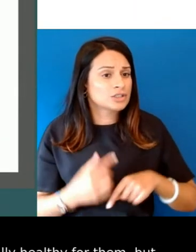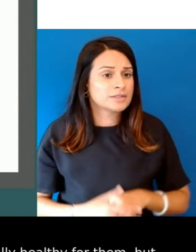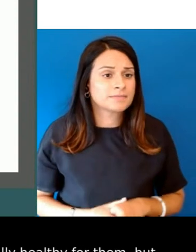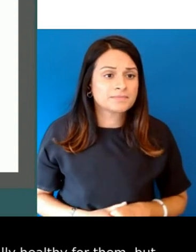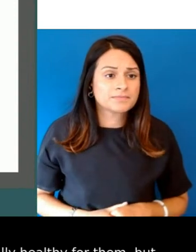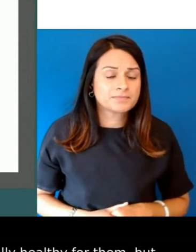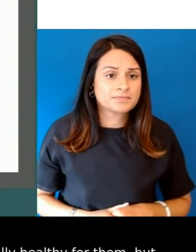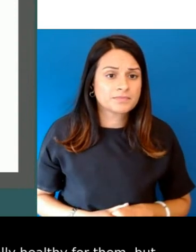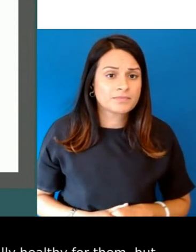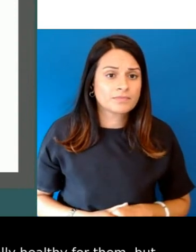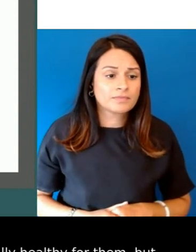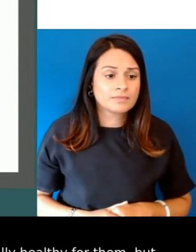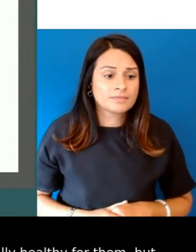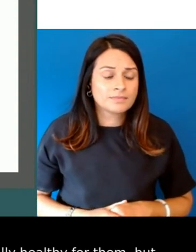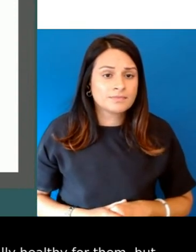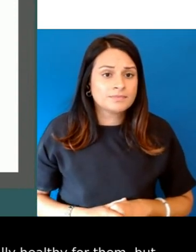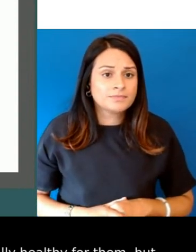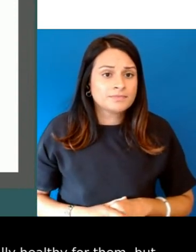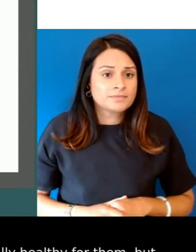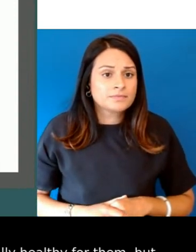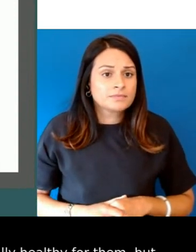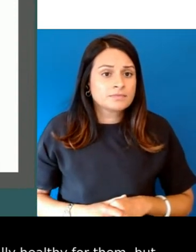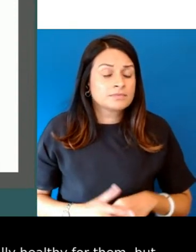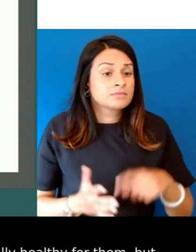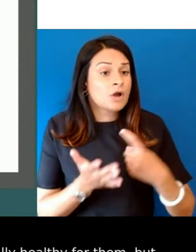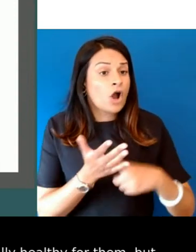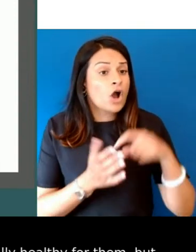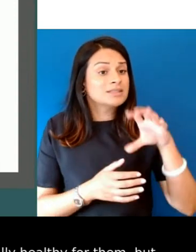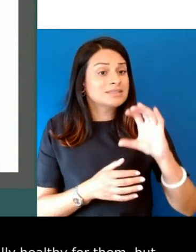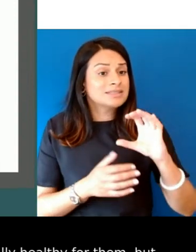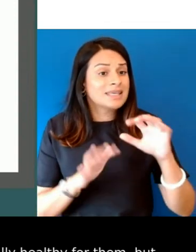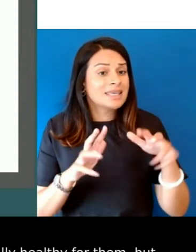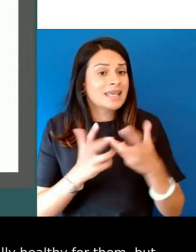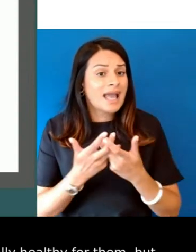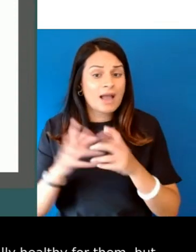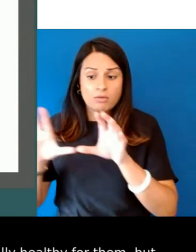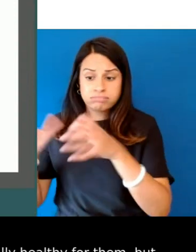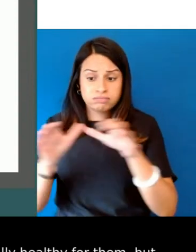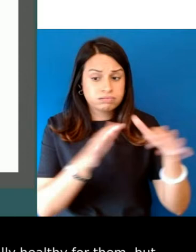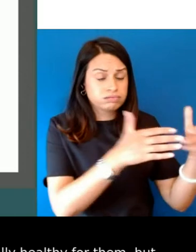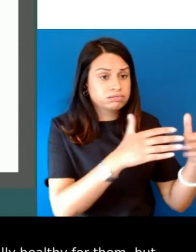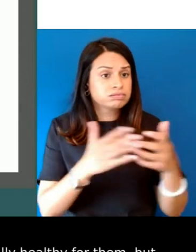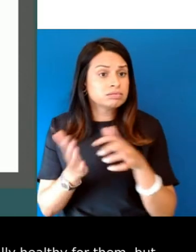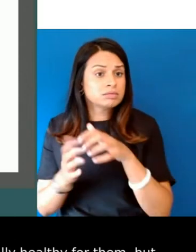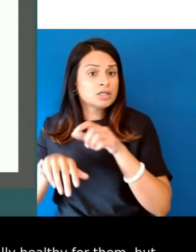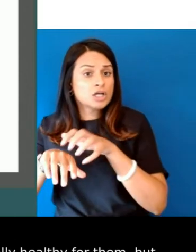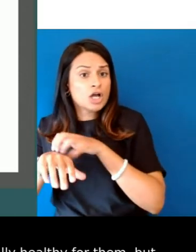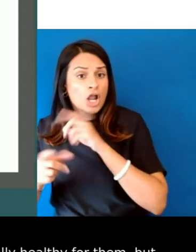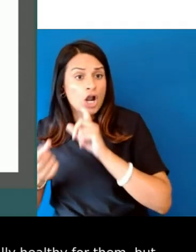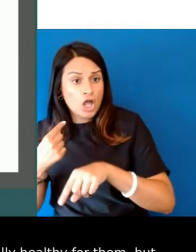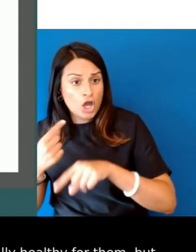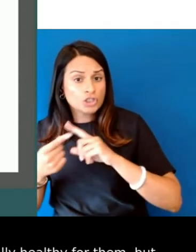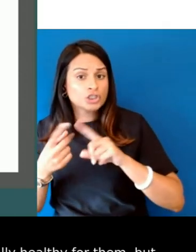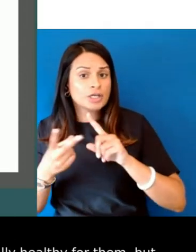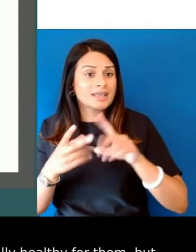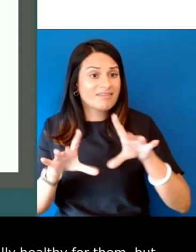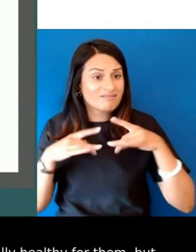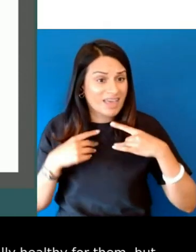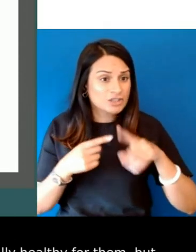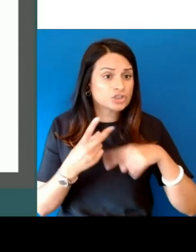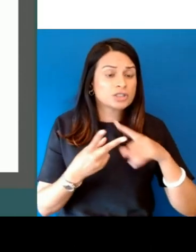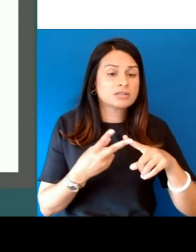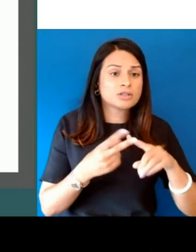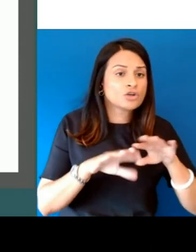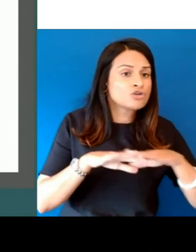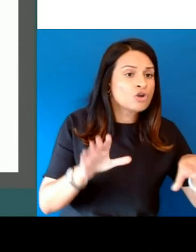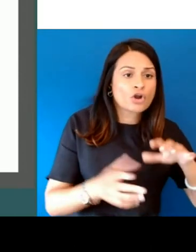so rhino myocardium devices can be classified into allergic infectious and non-allergic so sort of for the purpose of